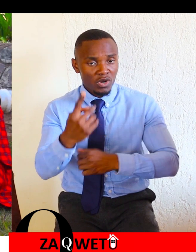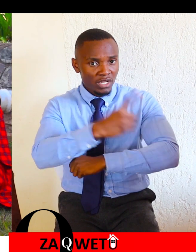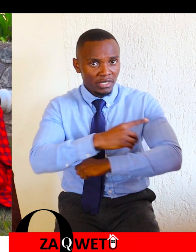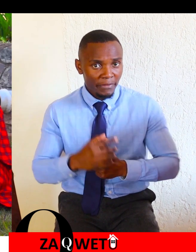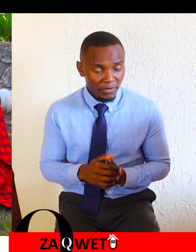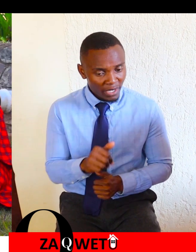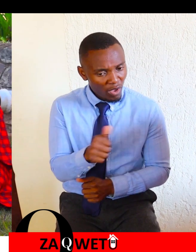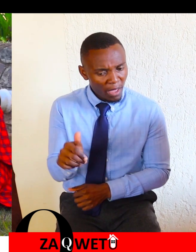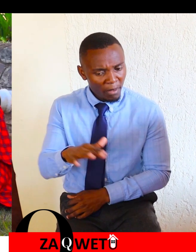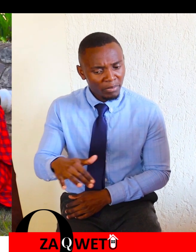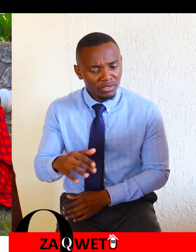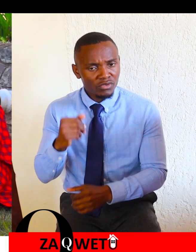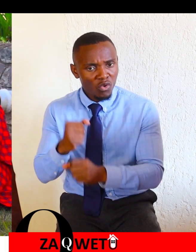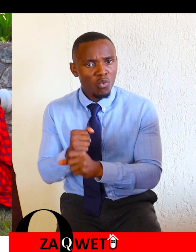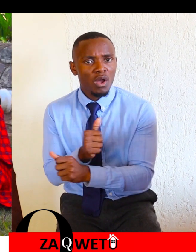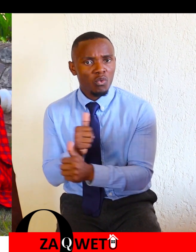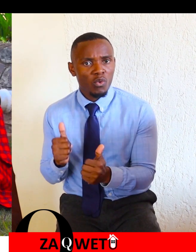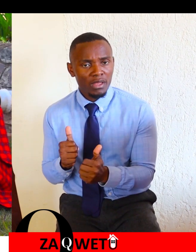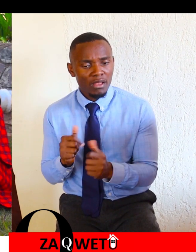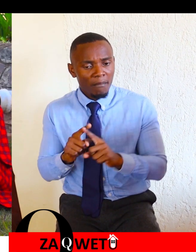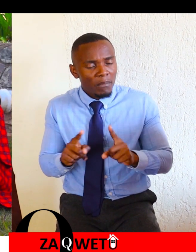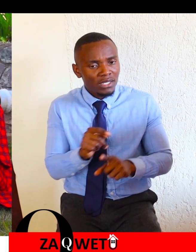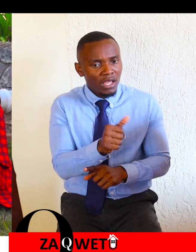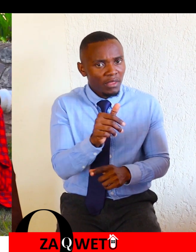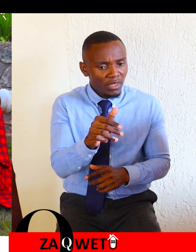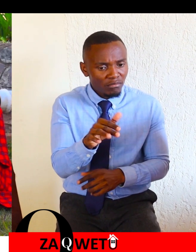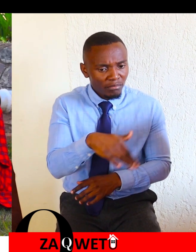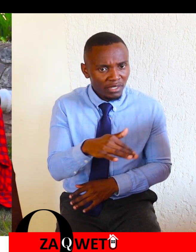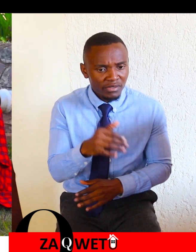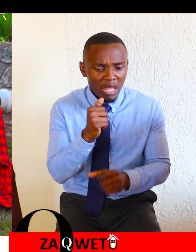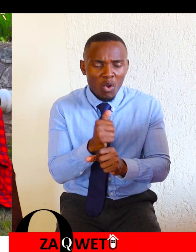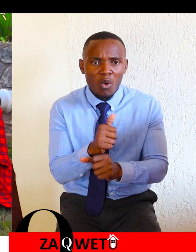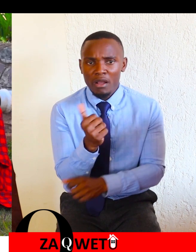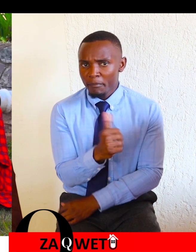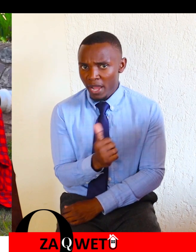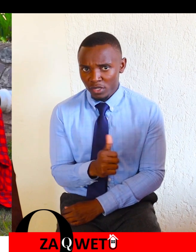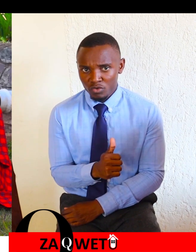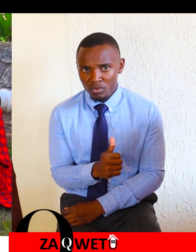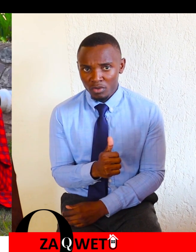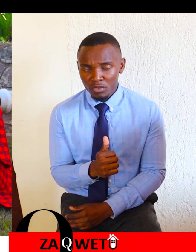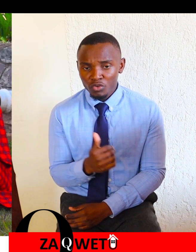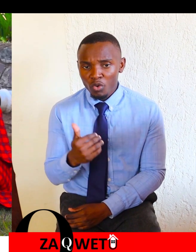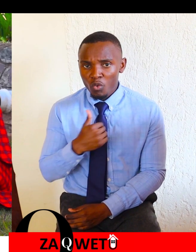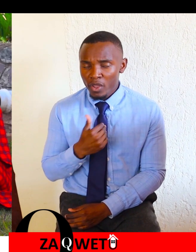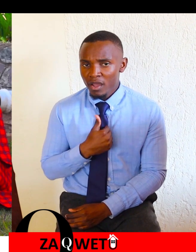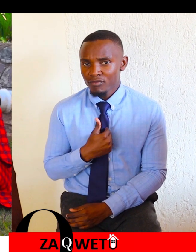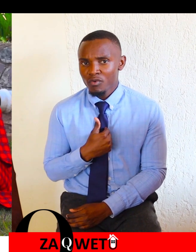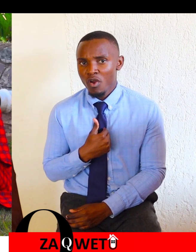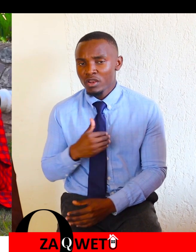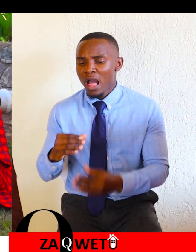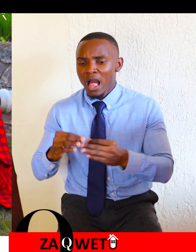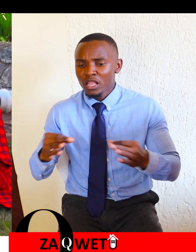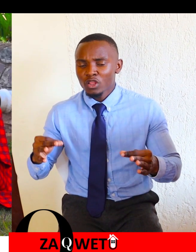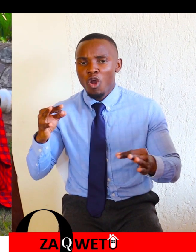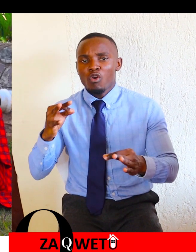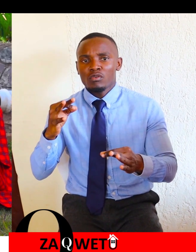day. Though in some spheres it has worked, in some areas it hasn't. So we